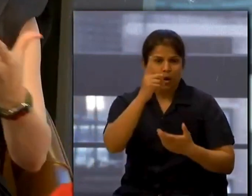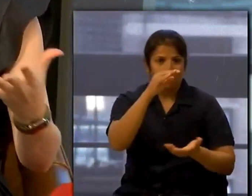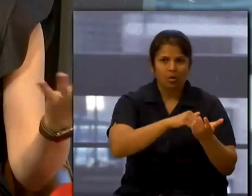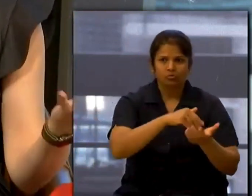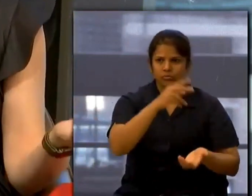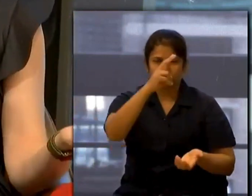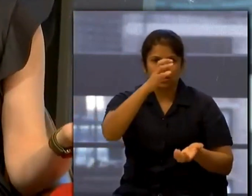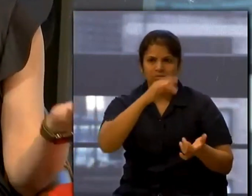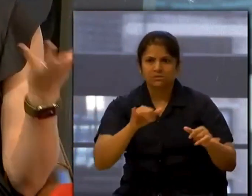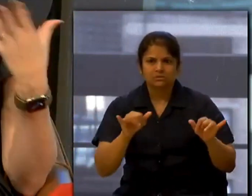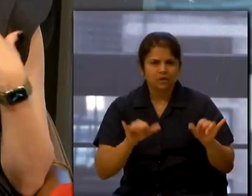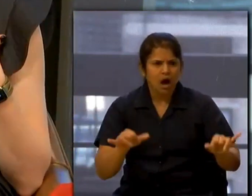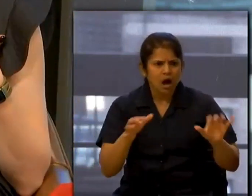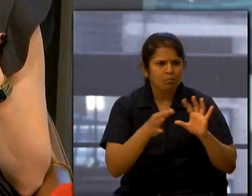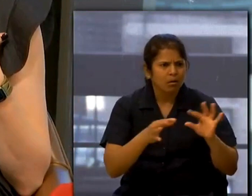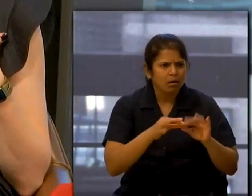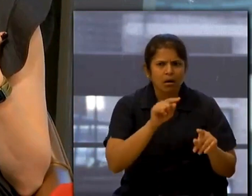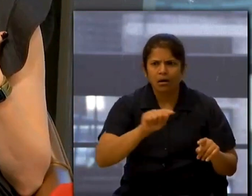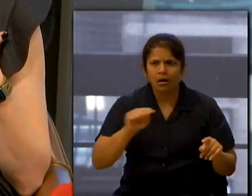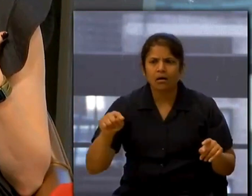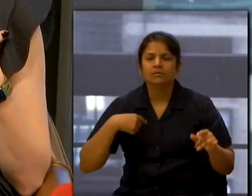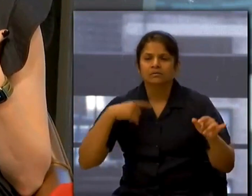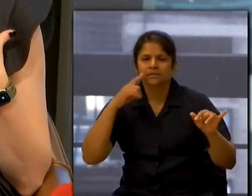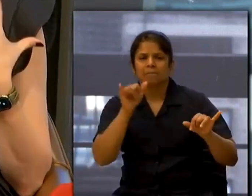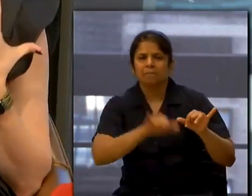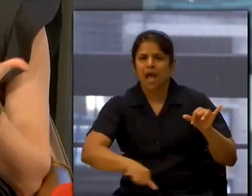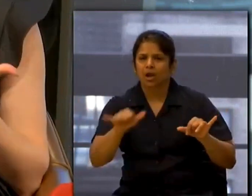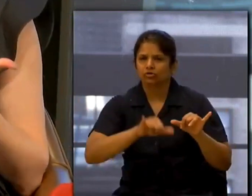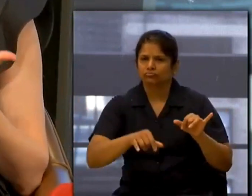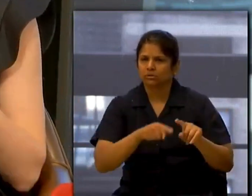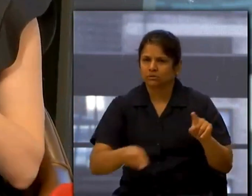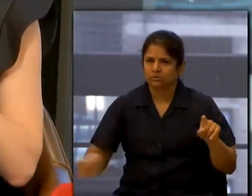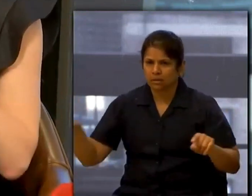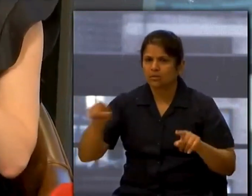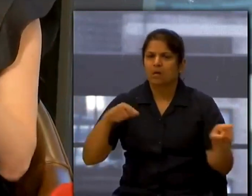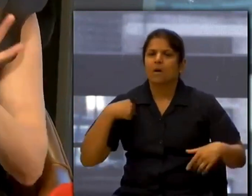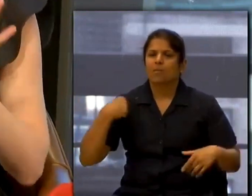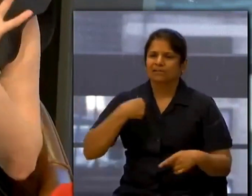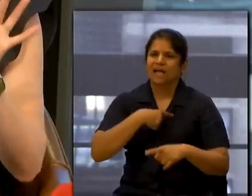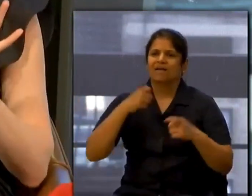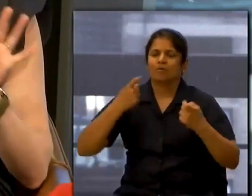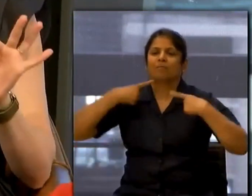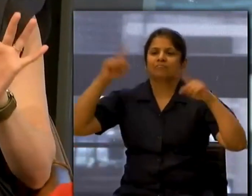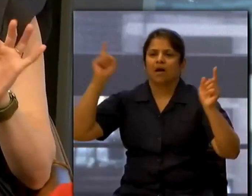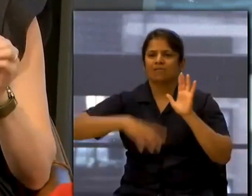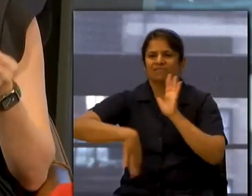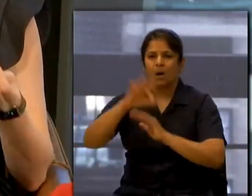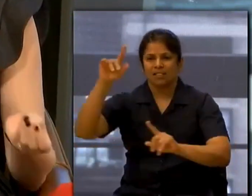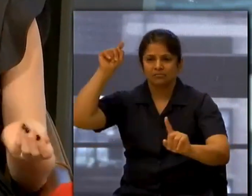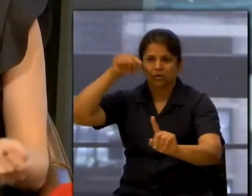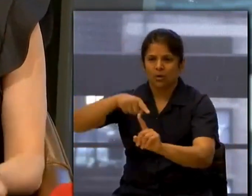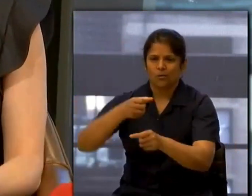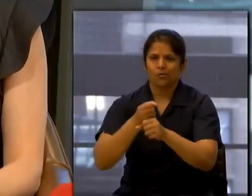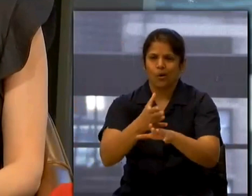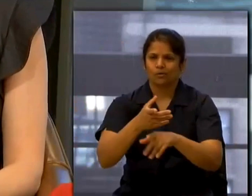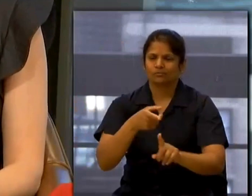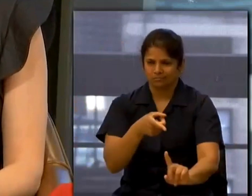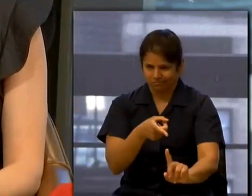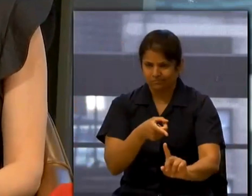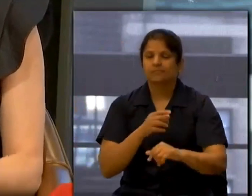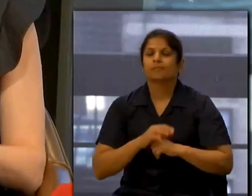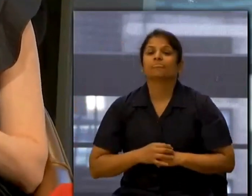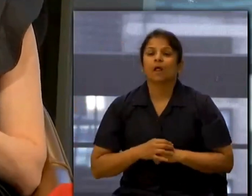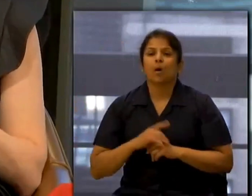and lots of individual stories, and we can uncover the root causes and say, where would our intervention make the most difference?